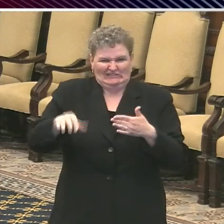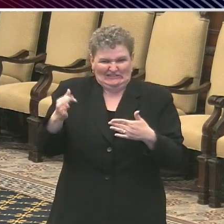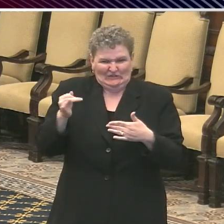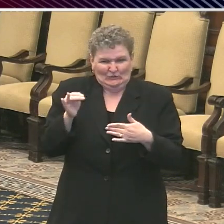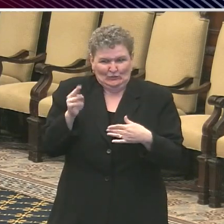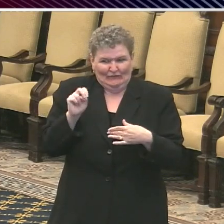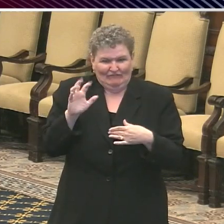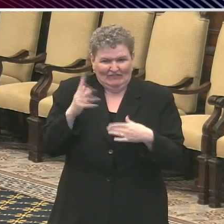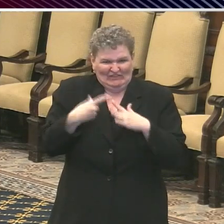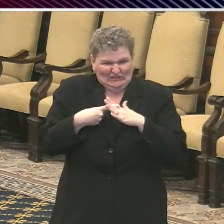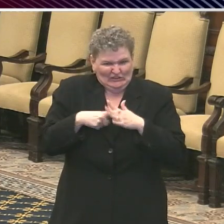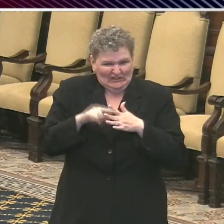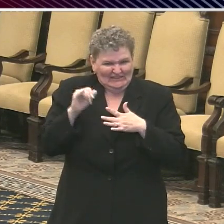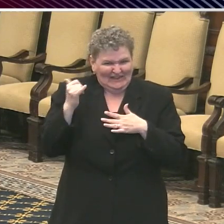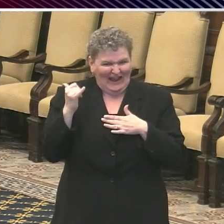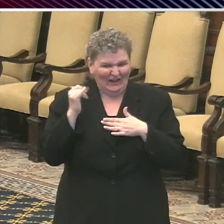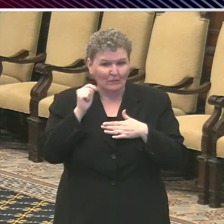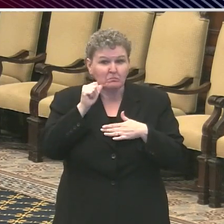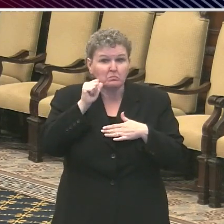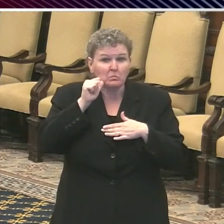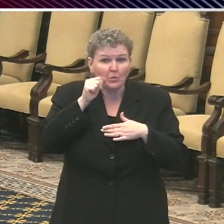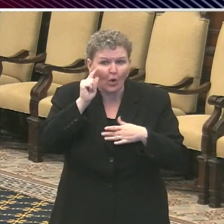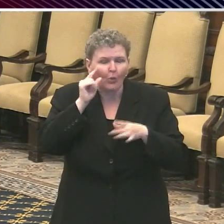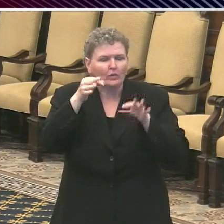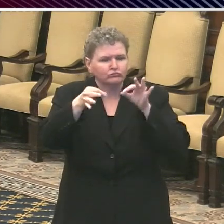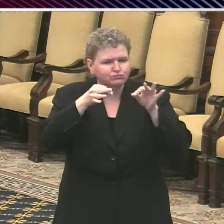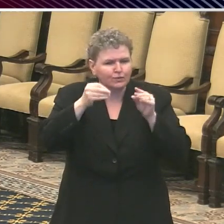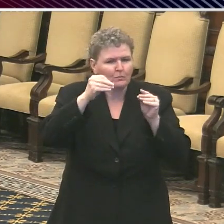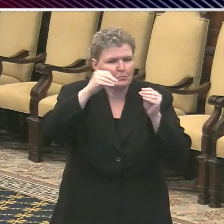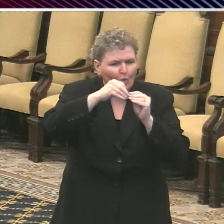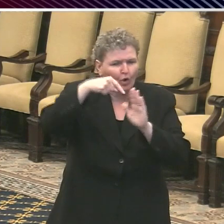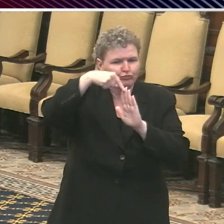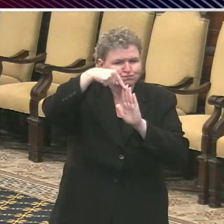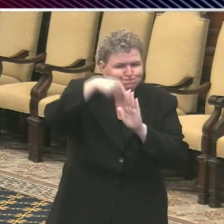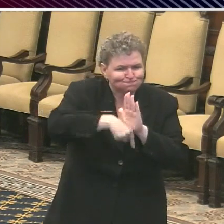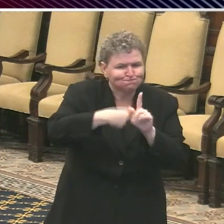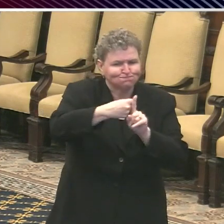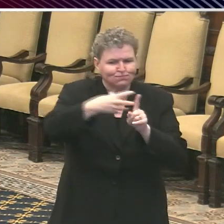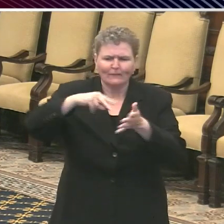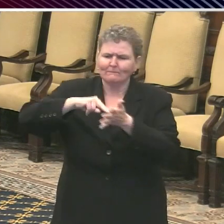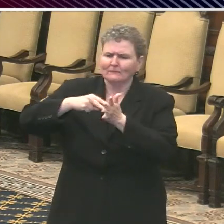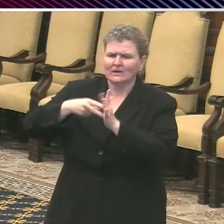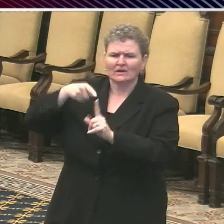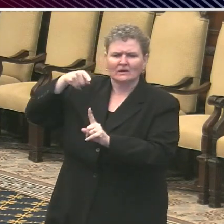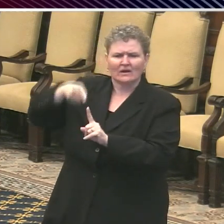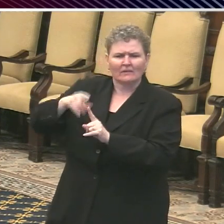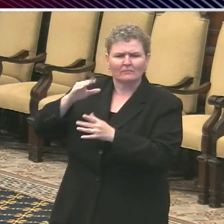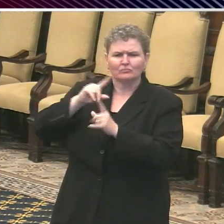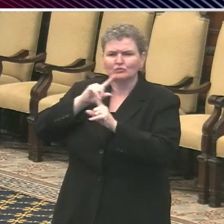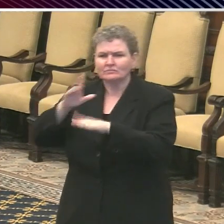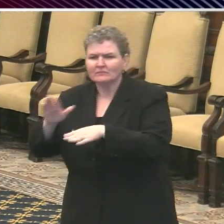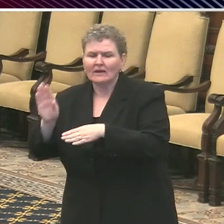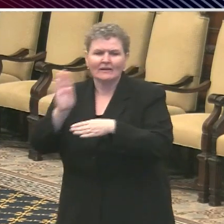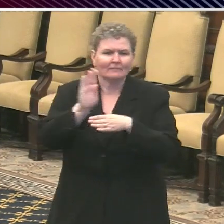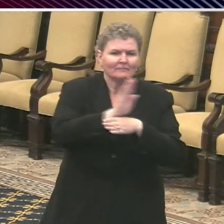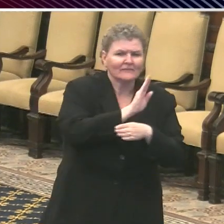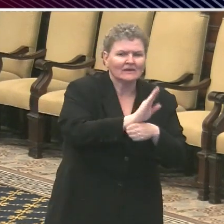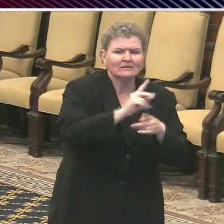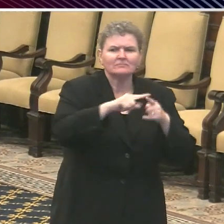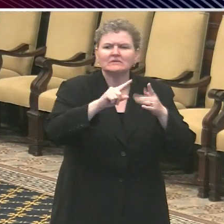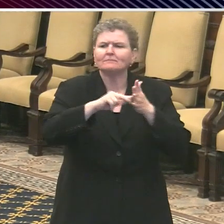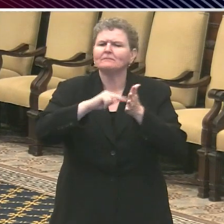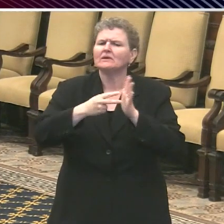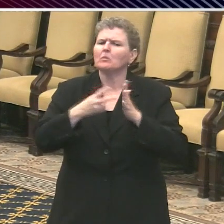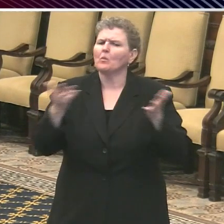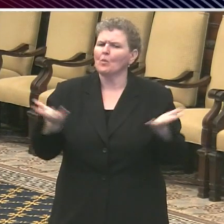at this time, we will be announcing details on what that phase will mean for residents, visitors, and businesses alike. The staff of the Health Department,